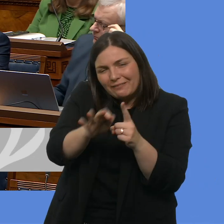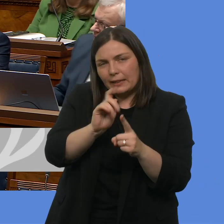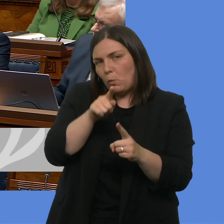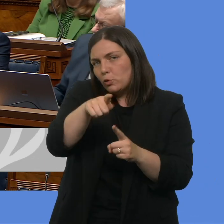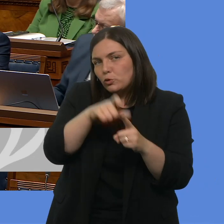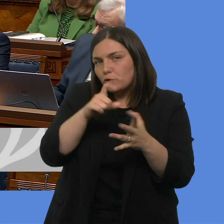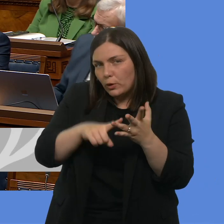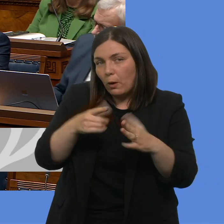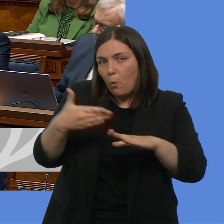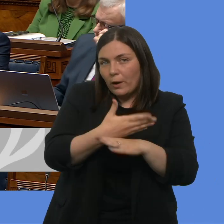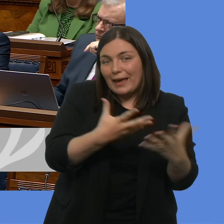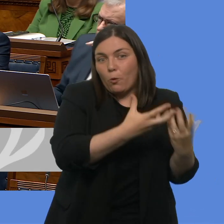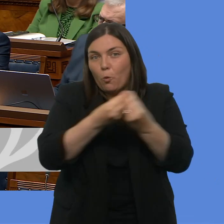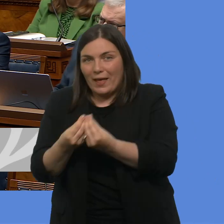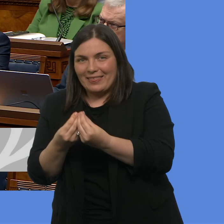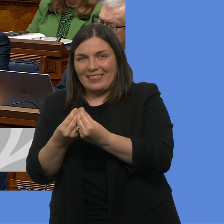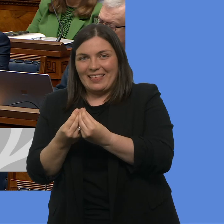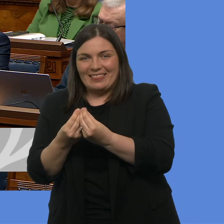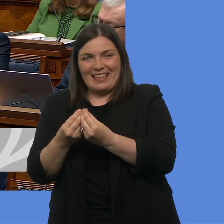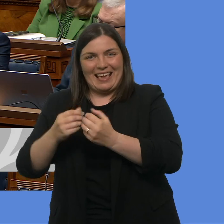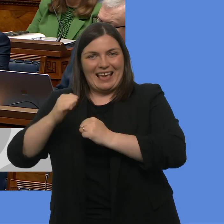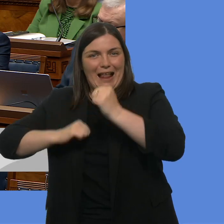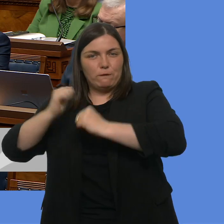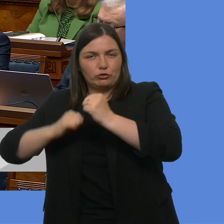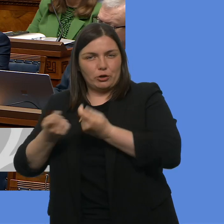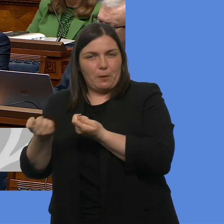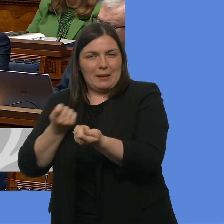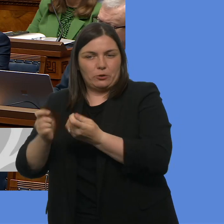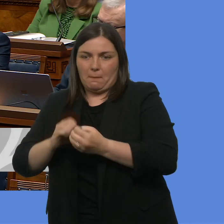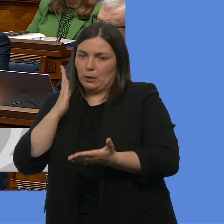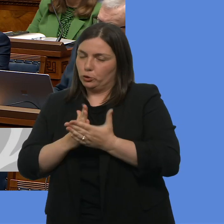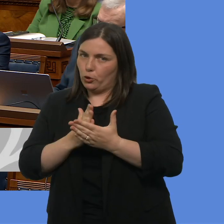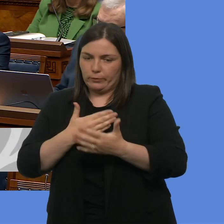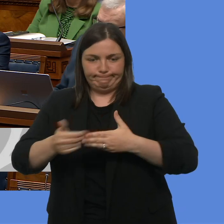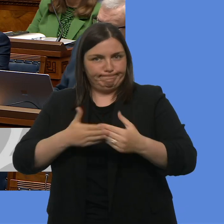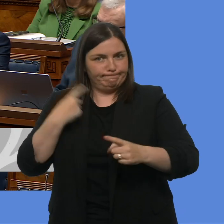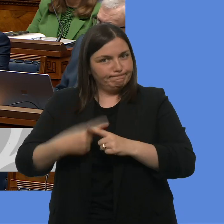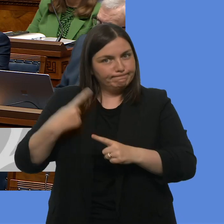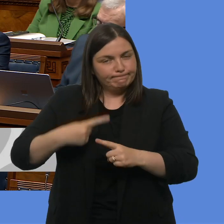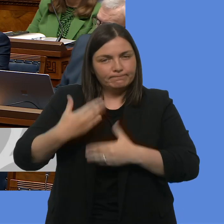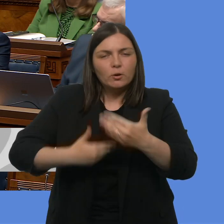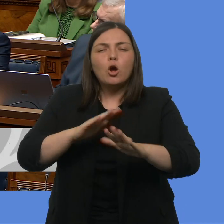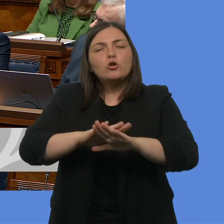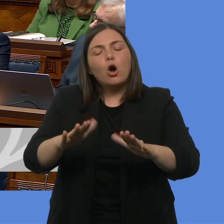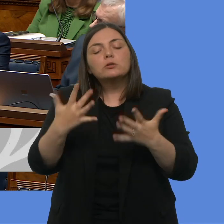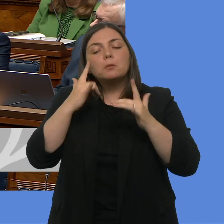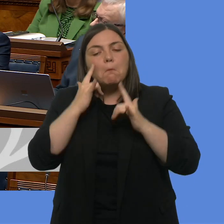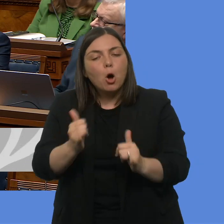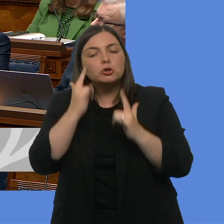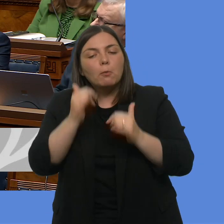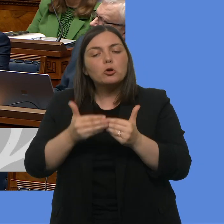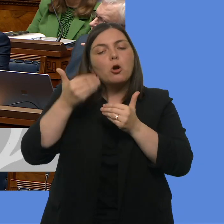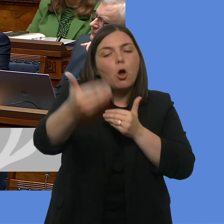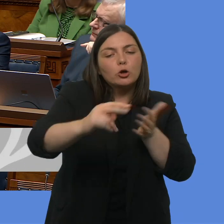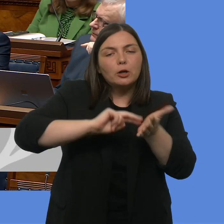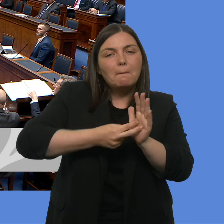Infrastructure Minister and others to make sure that this is dealt with expeditiously and it isn't simply about monitoring long-term plans